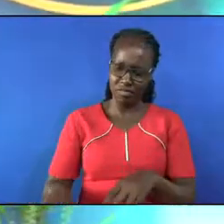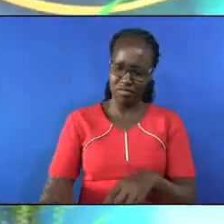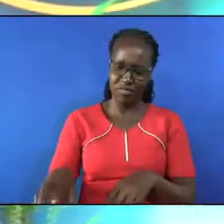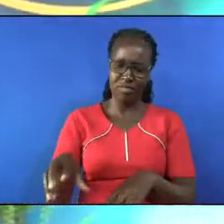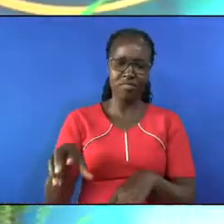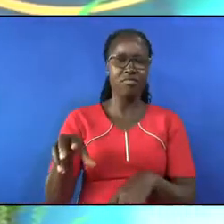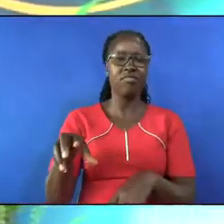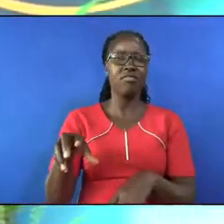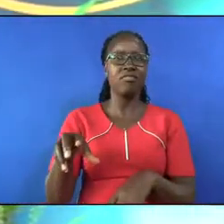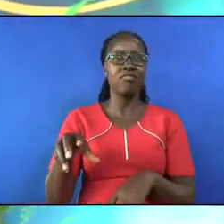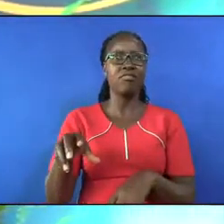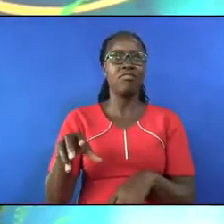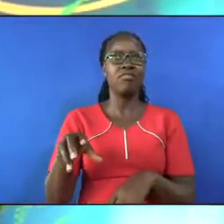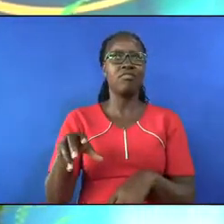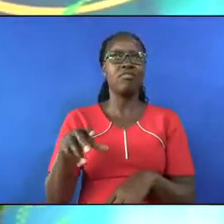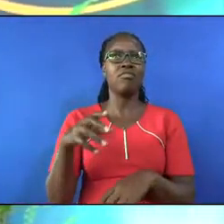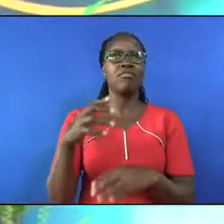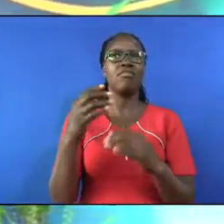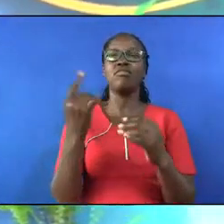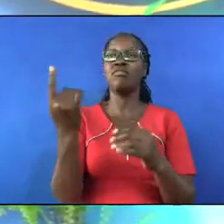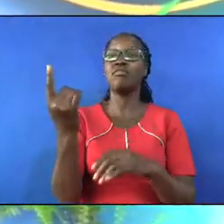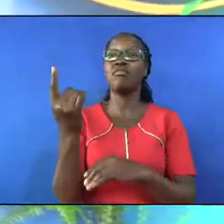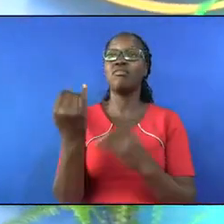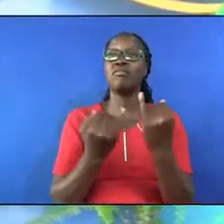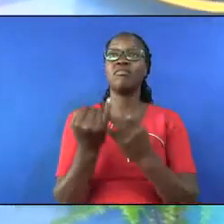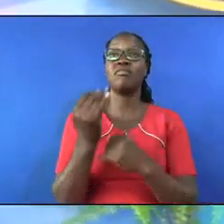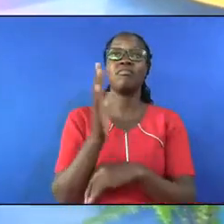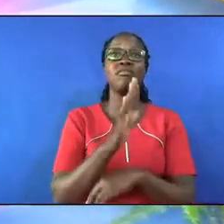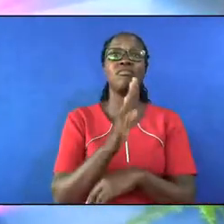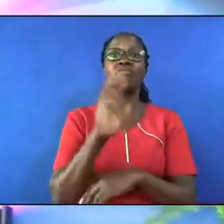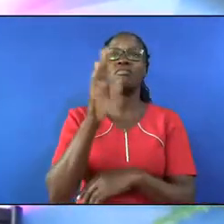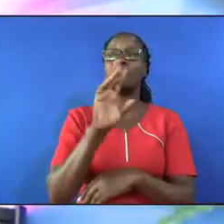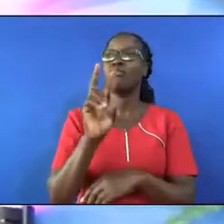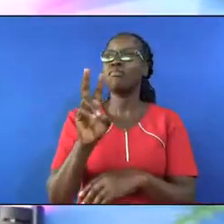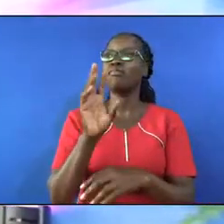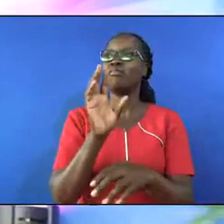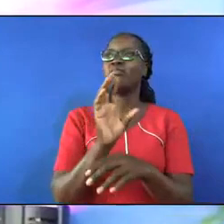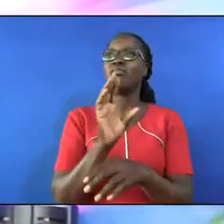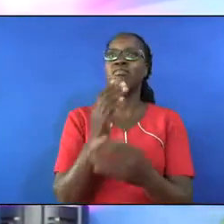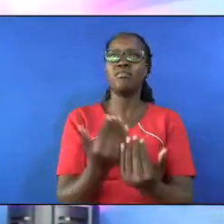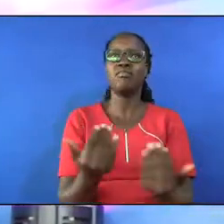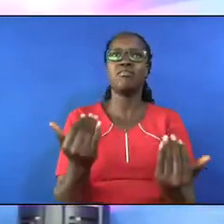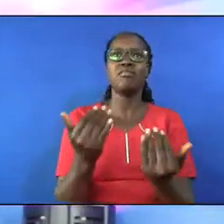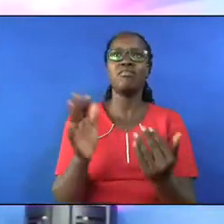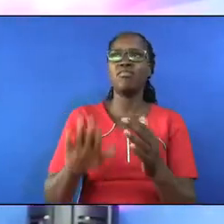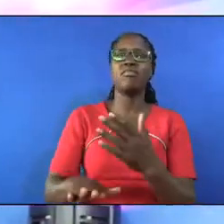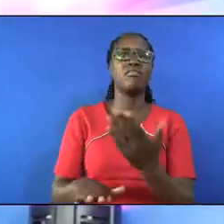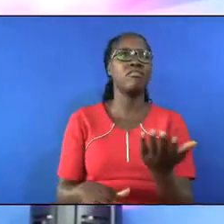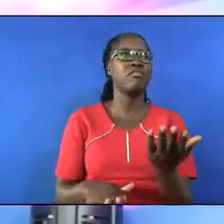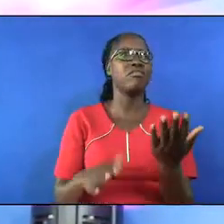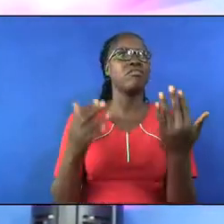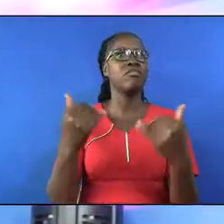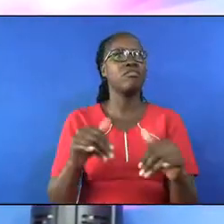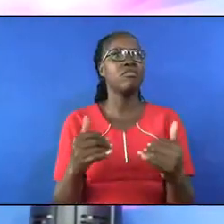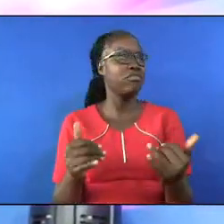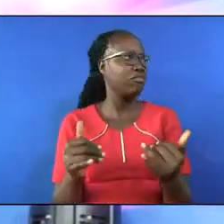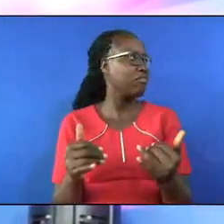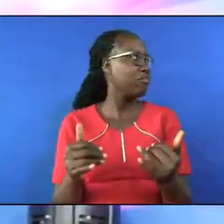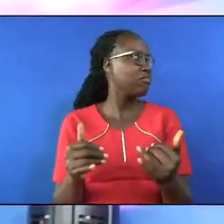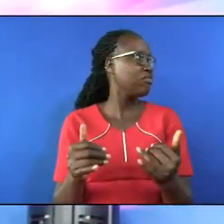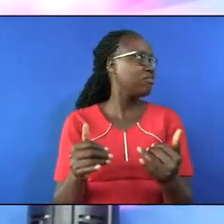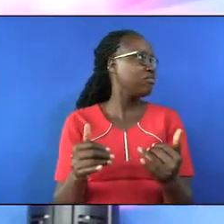young, on Sabbath afternoon, you would not find a child in the parking lot, I don't know, playing football. You